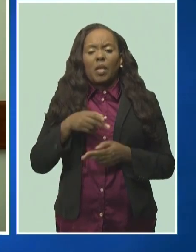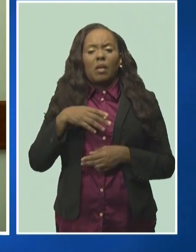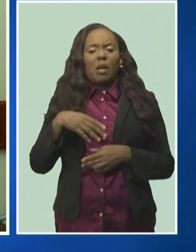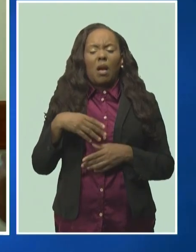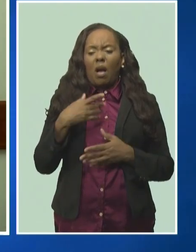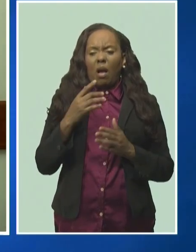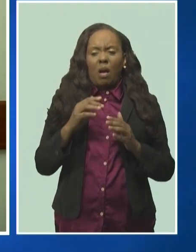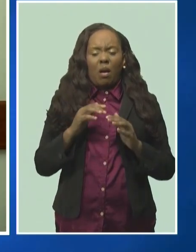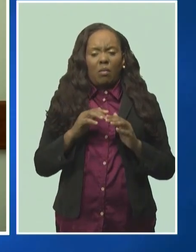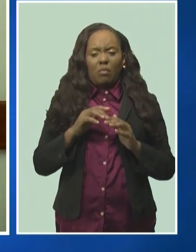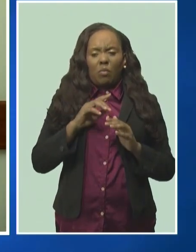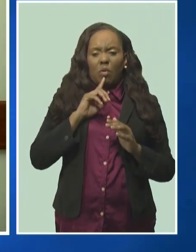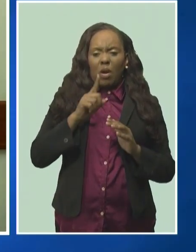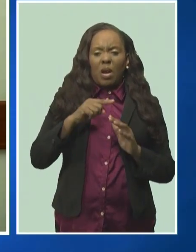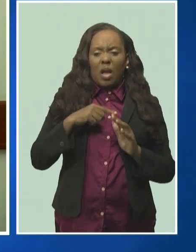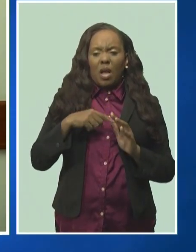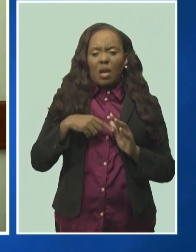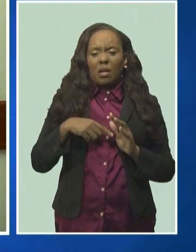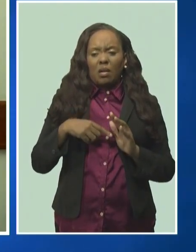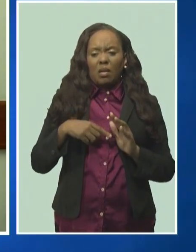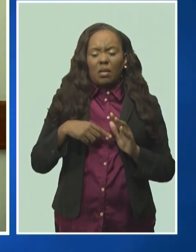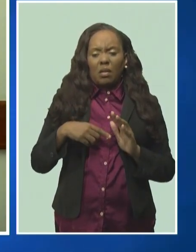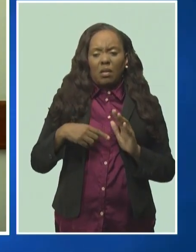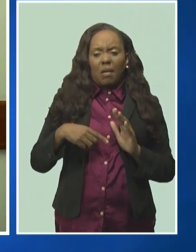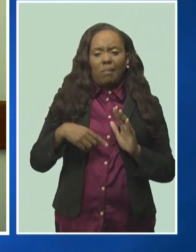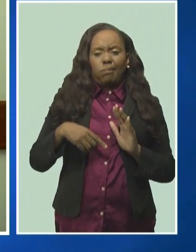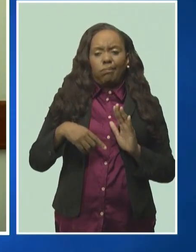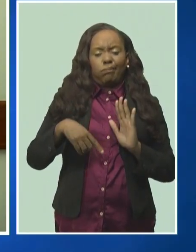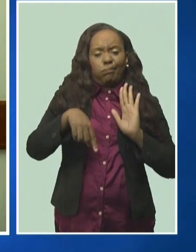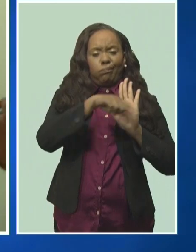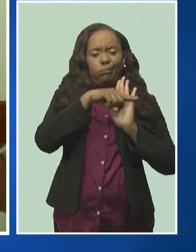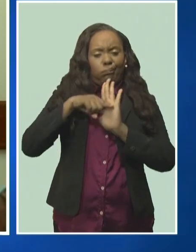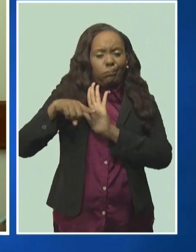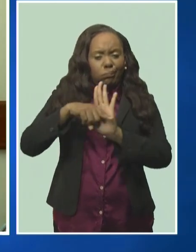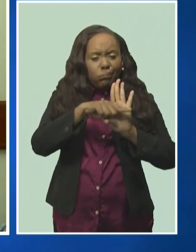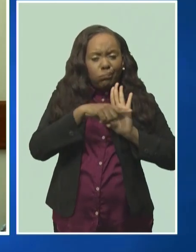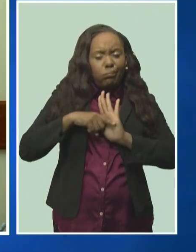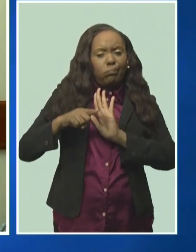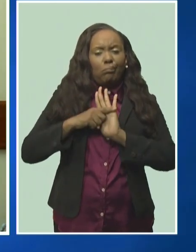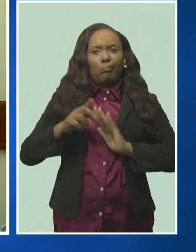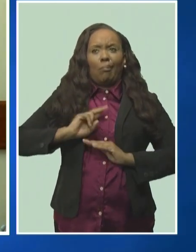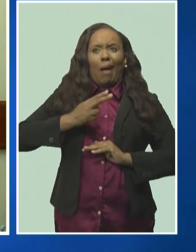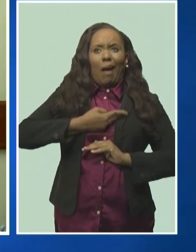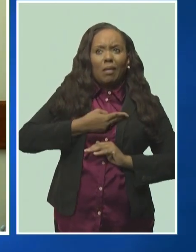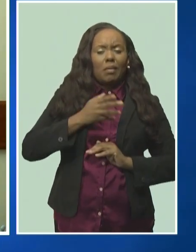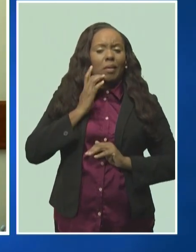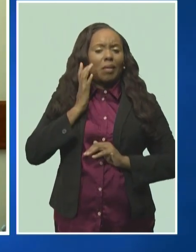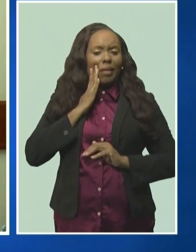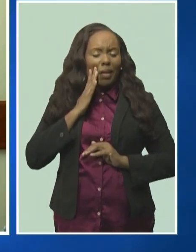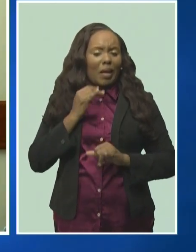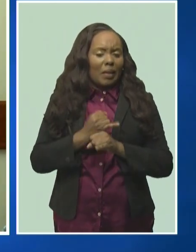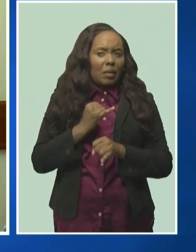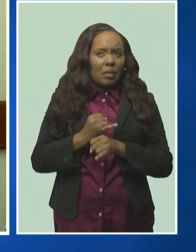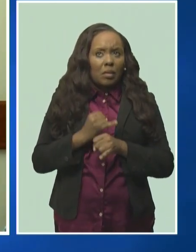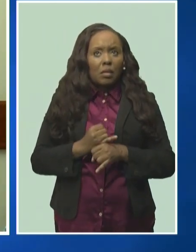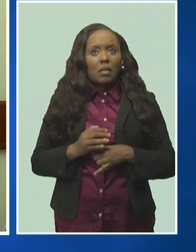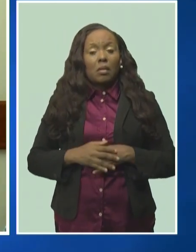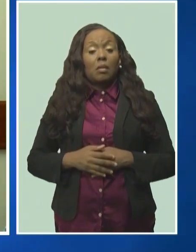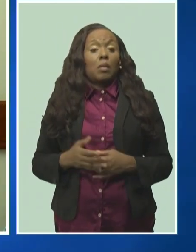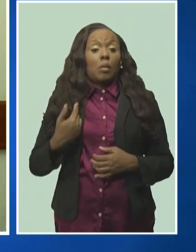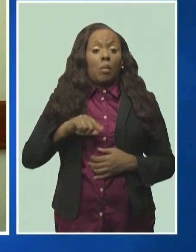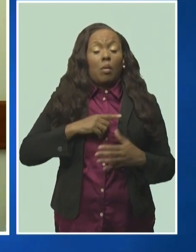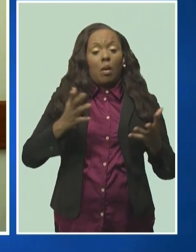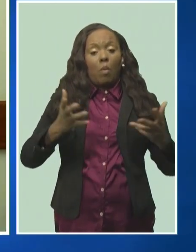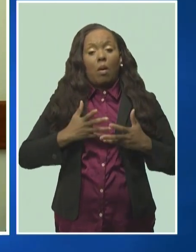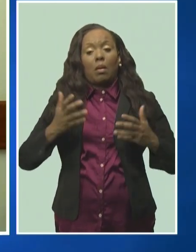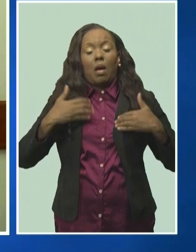people who work in it into disrepute. We are currently in the process of collective bargaining negotiations. Our goal is to bring this to closure as